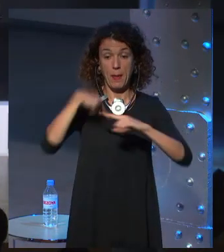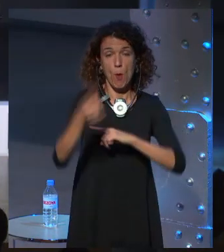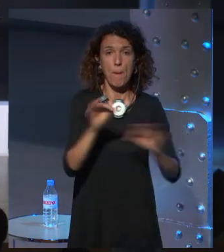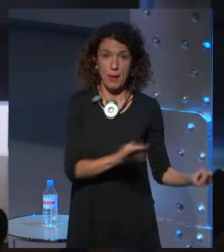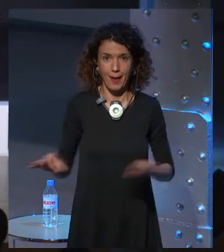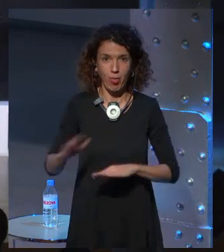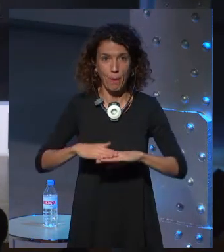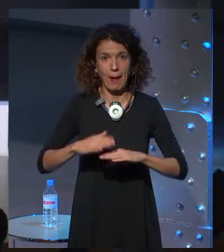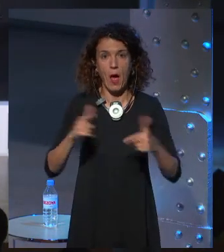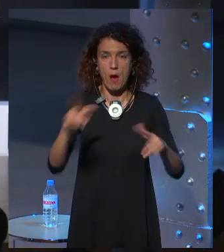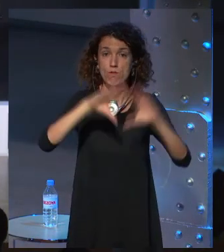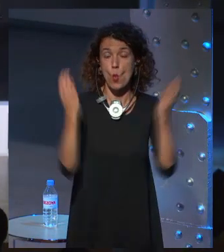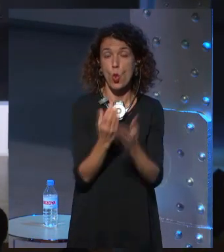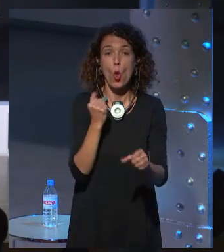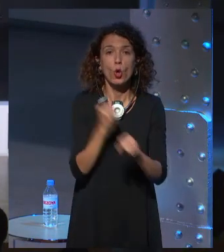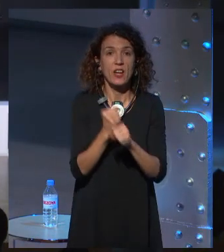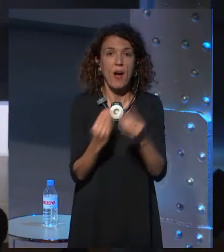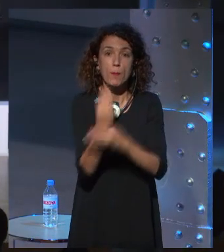production economy.